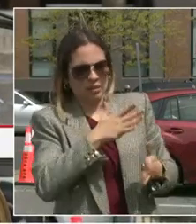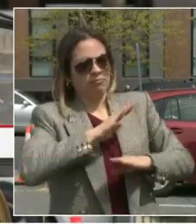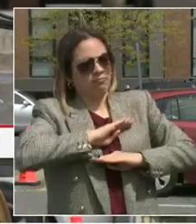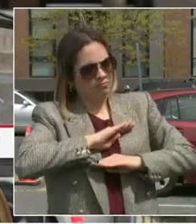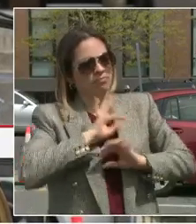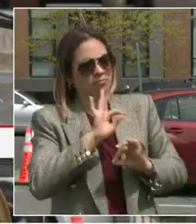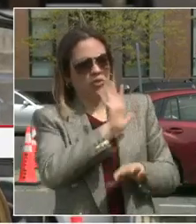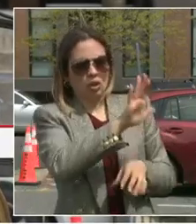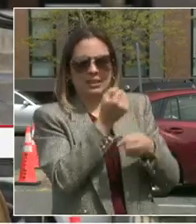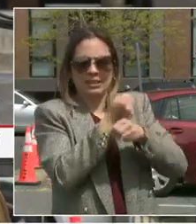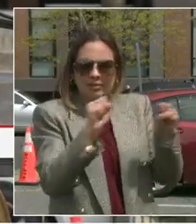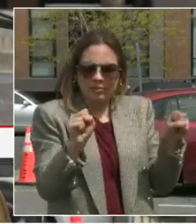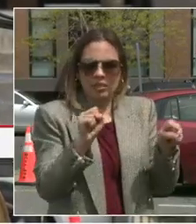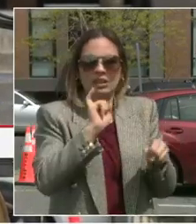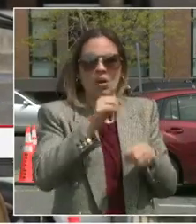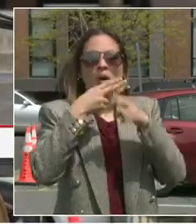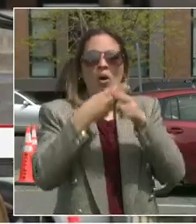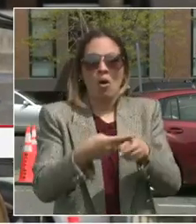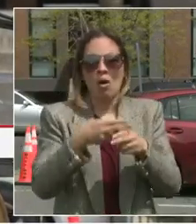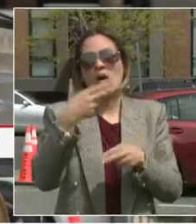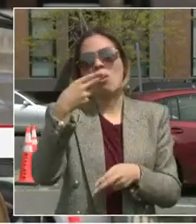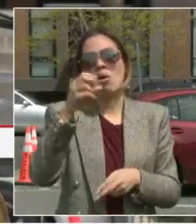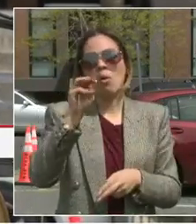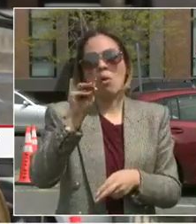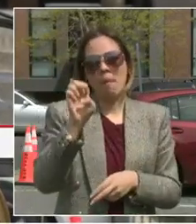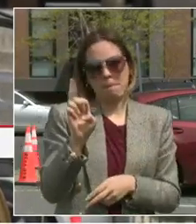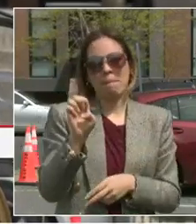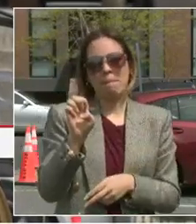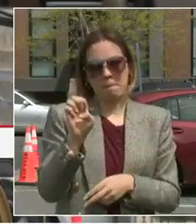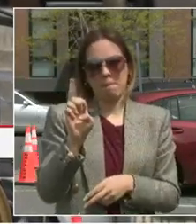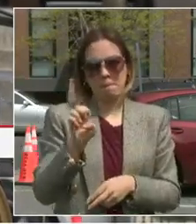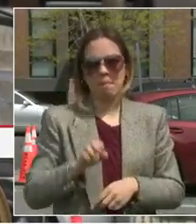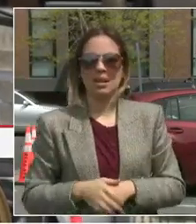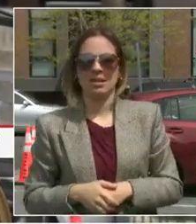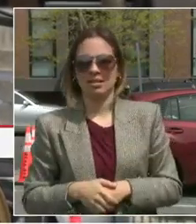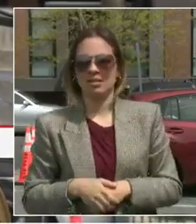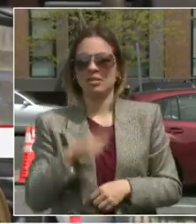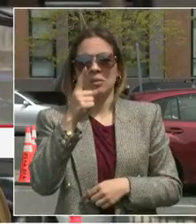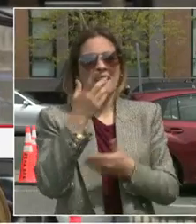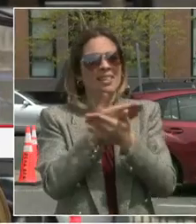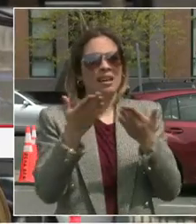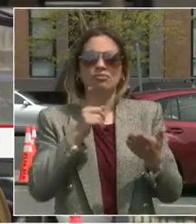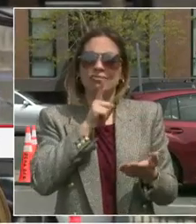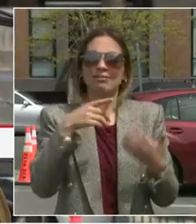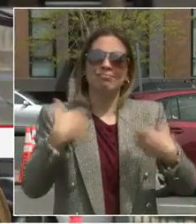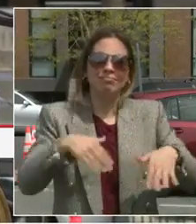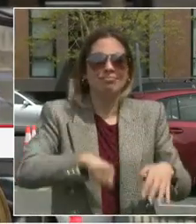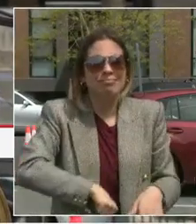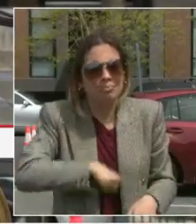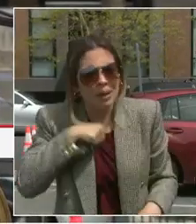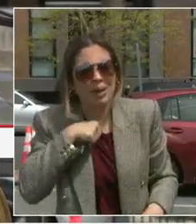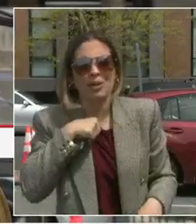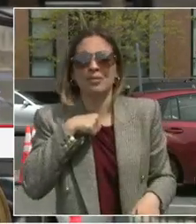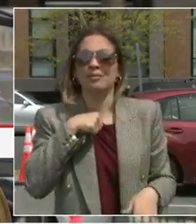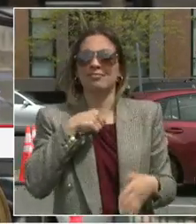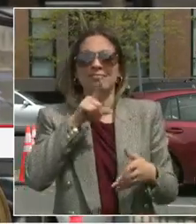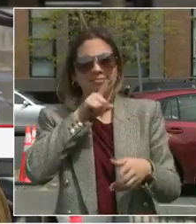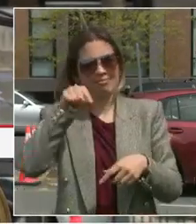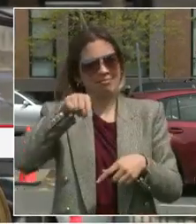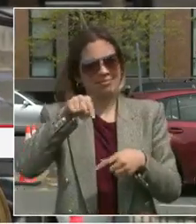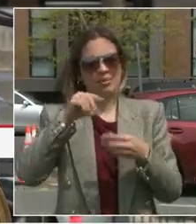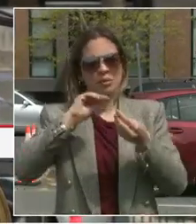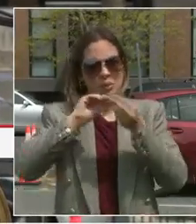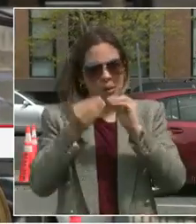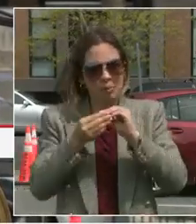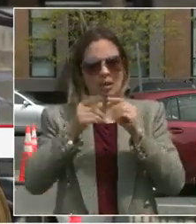home. One number that we did not mention today, and one that I personally feel most proud of, is that we have reduced chronic homelessness among